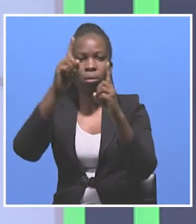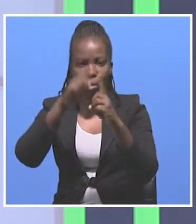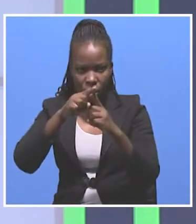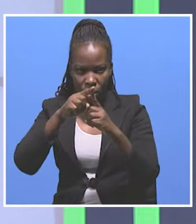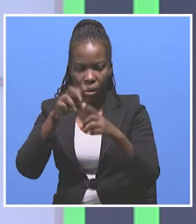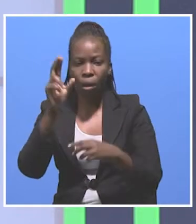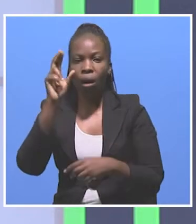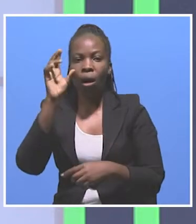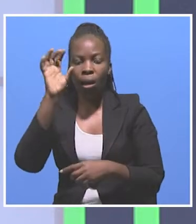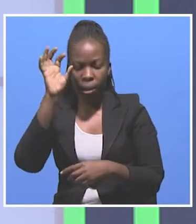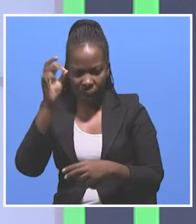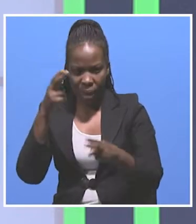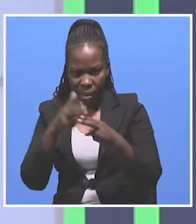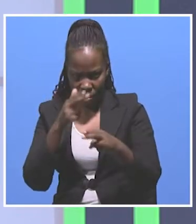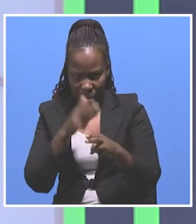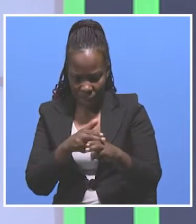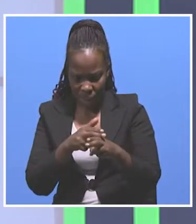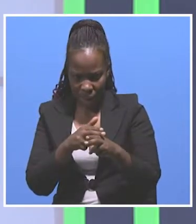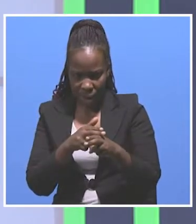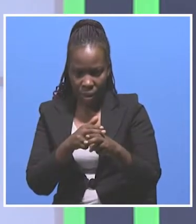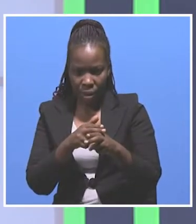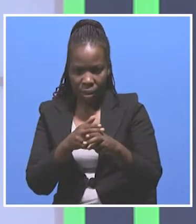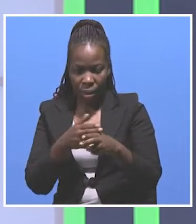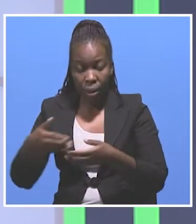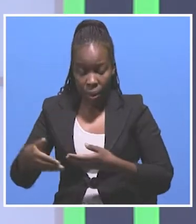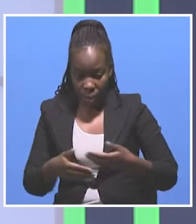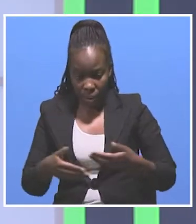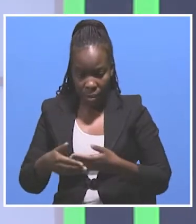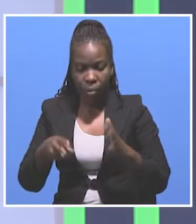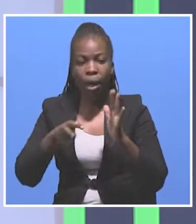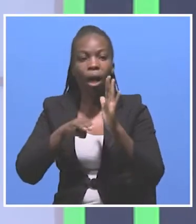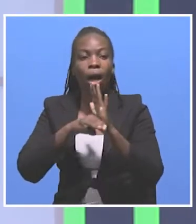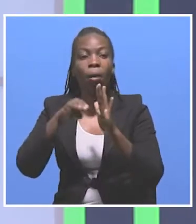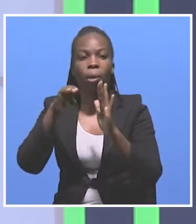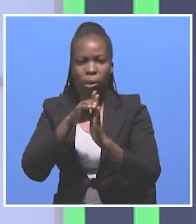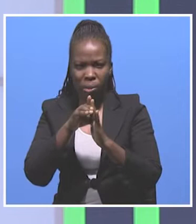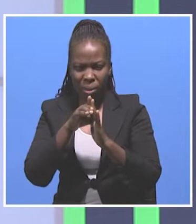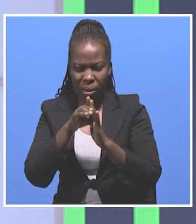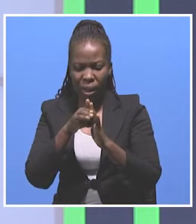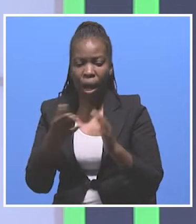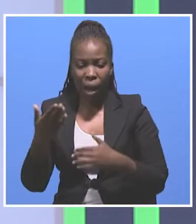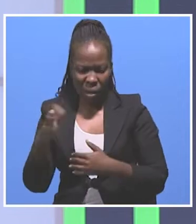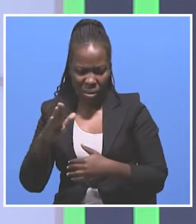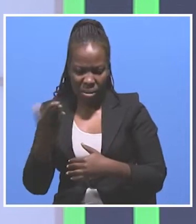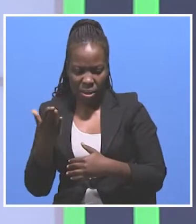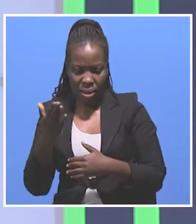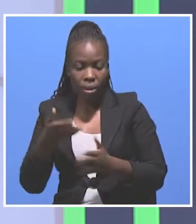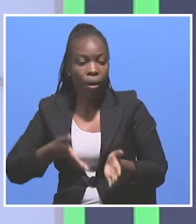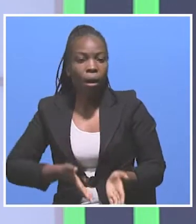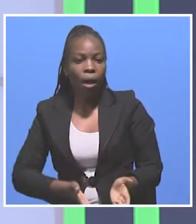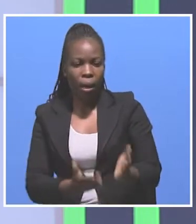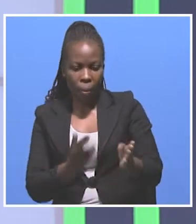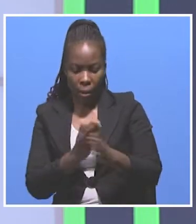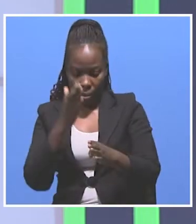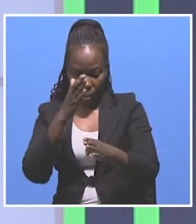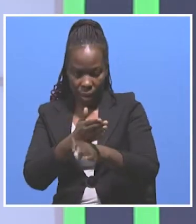mature. And naturally, there's supposed to be natural labor, and then the baby is born. Okay?